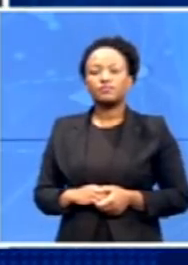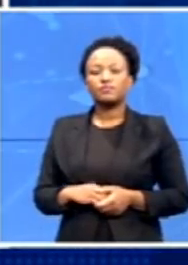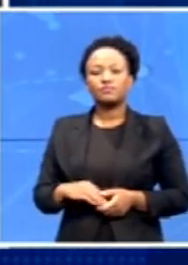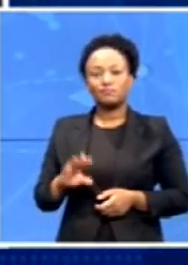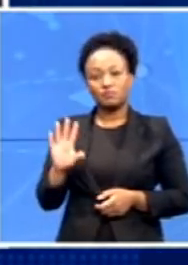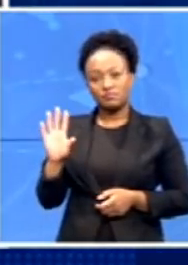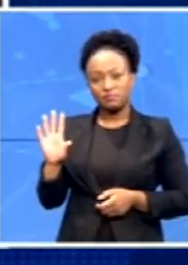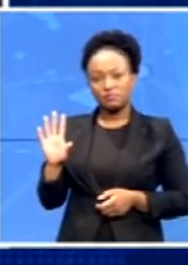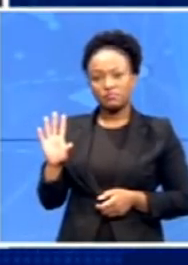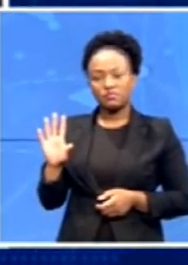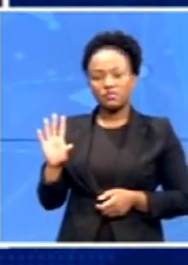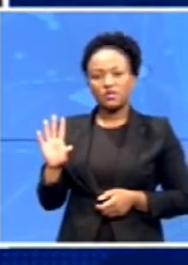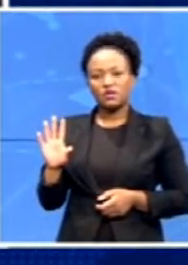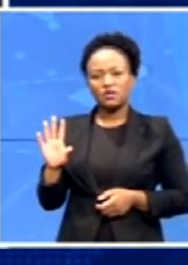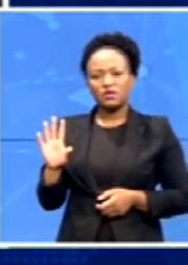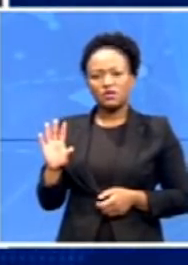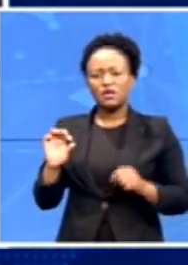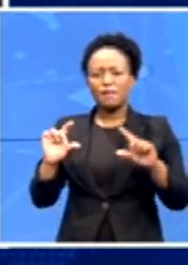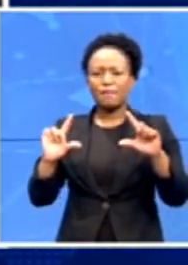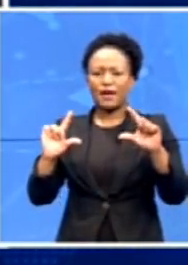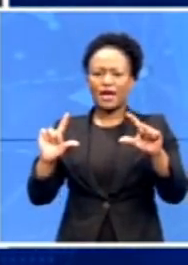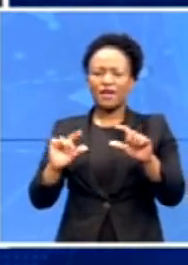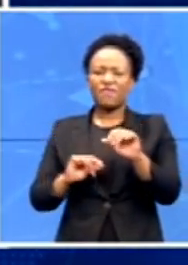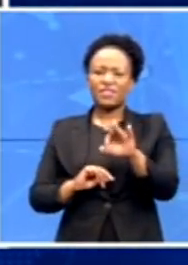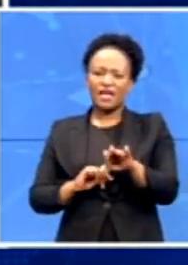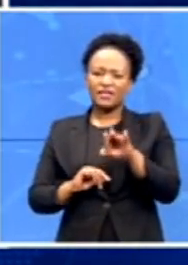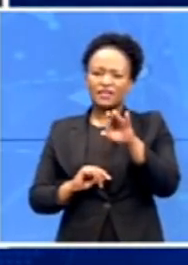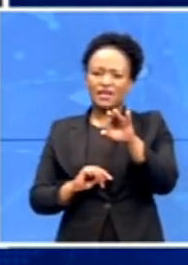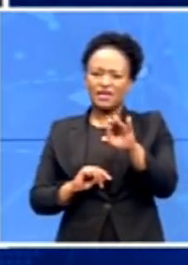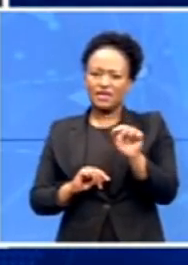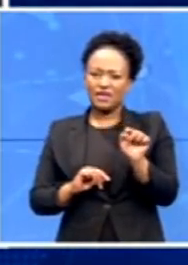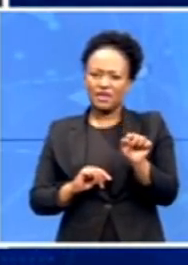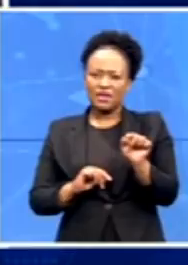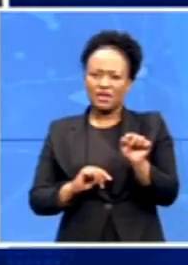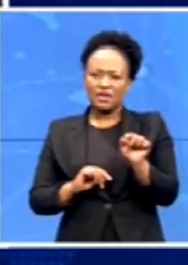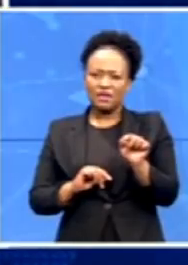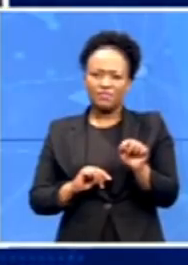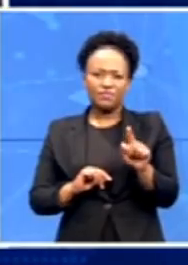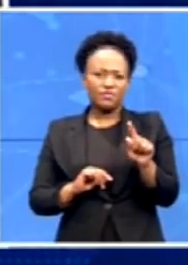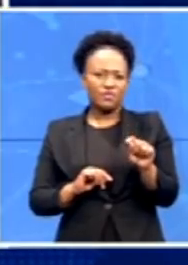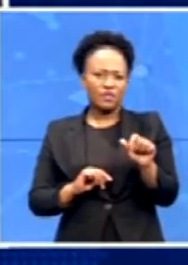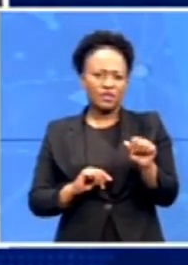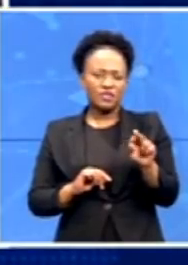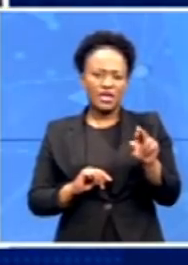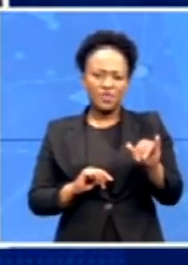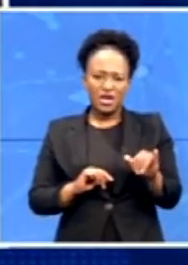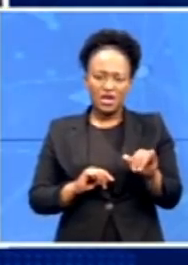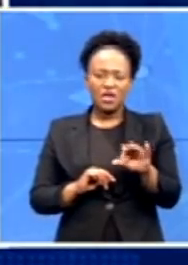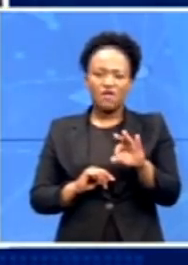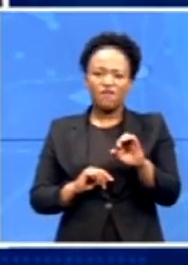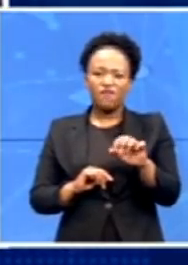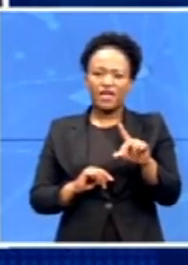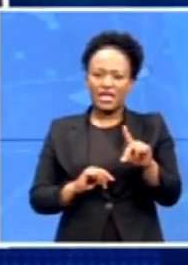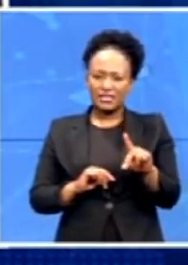Paragraph 13 does not refer to either terror field or tether field. Paragraph 15